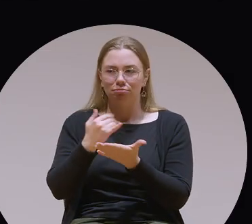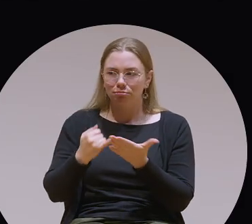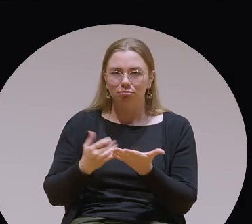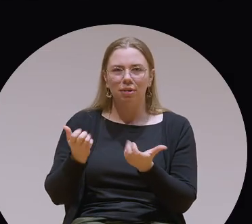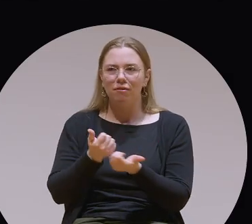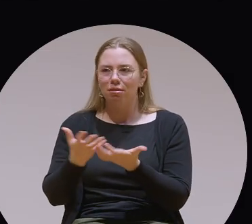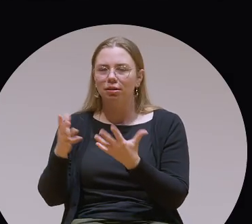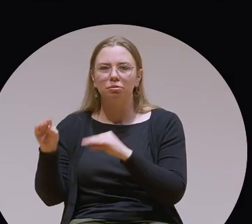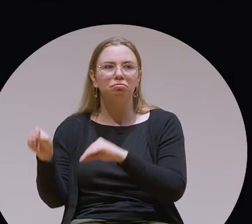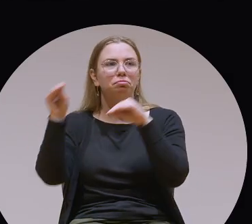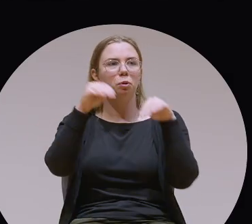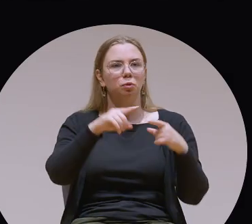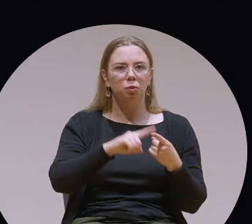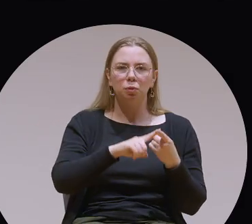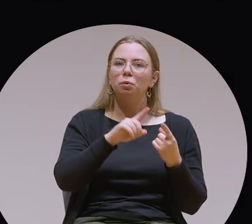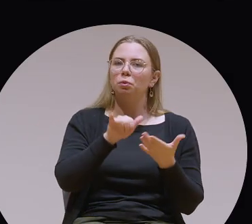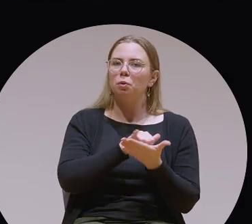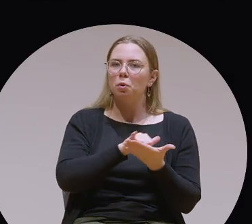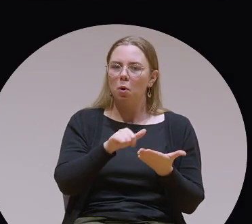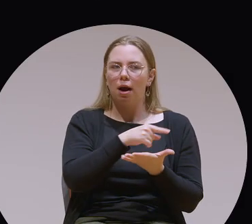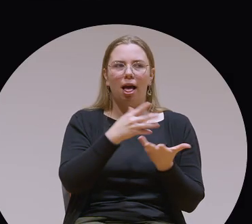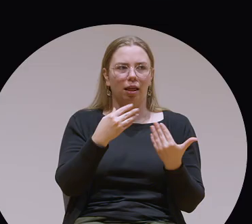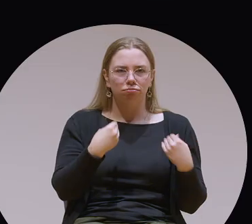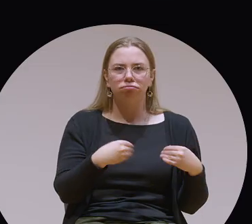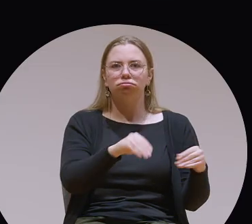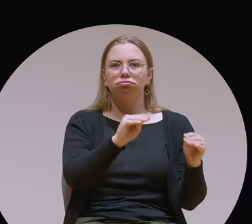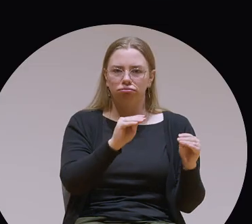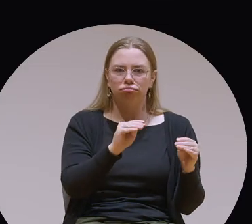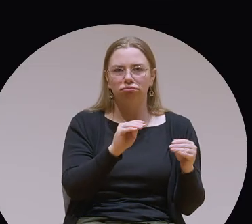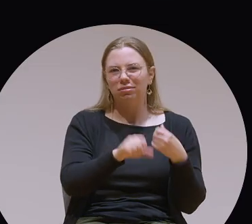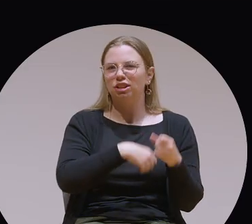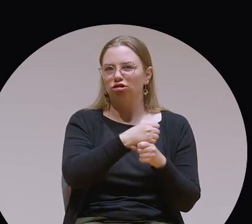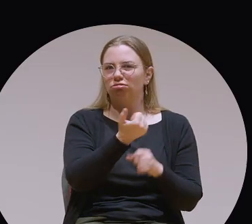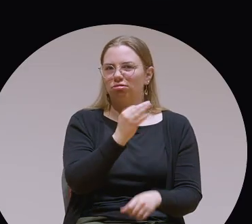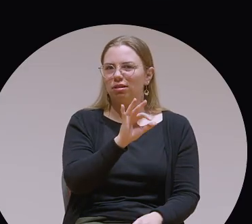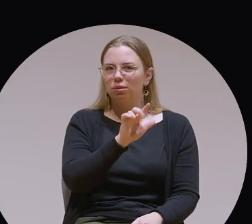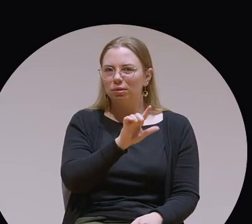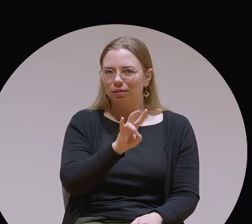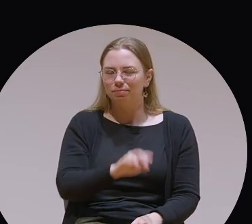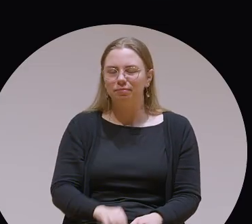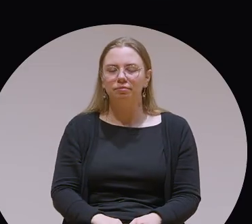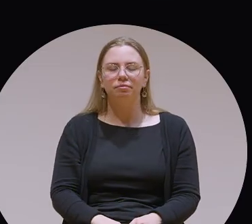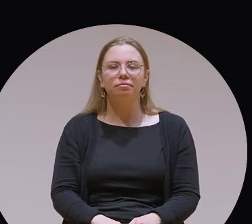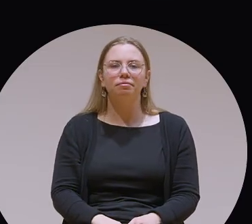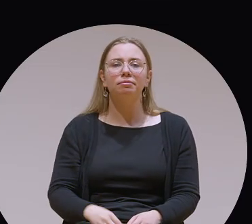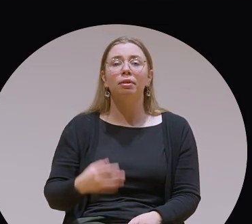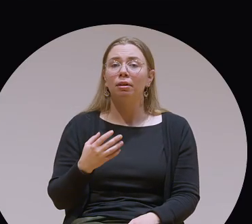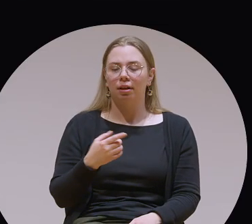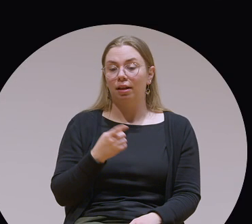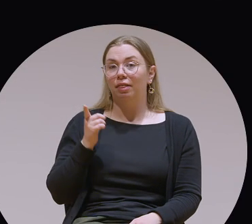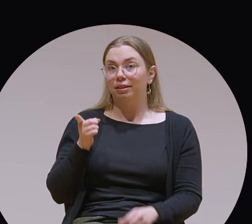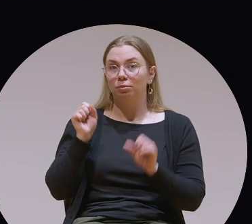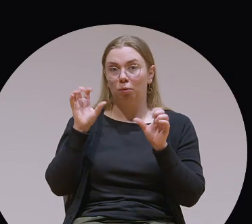to New York, where there was a huge sale at the predecessor of Sotheby's in 1927. And this wonderful